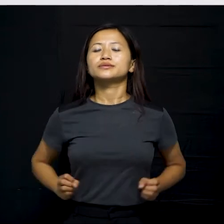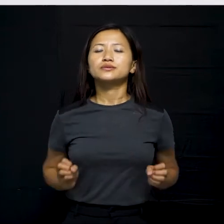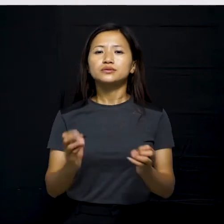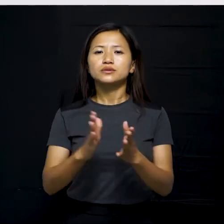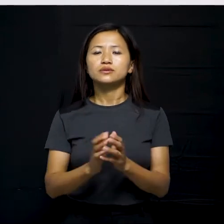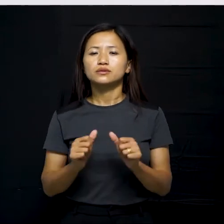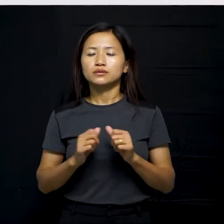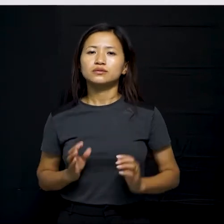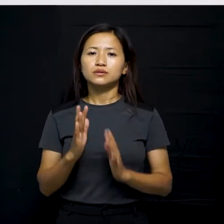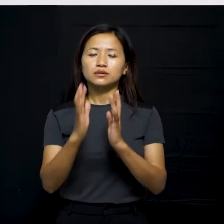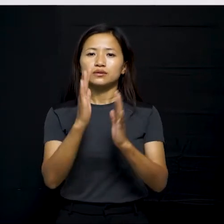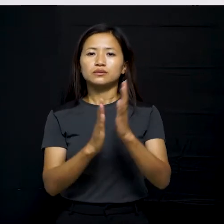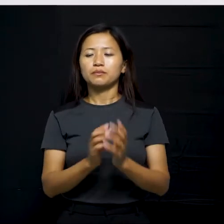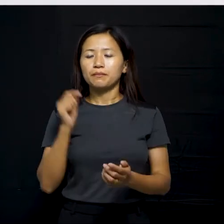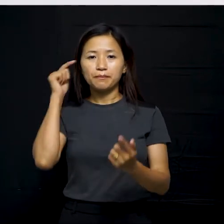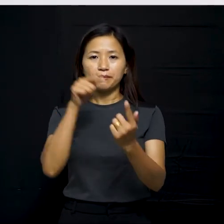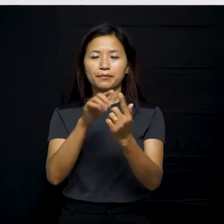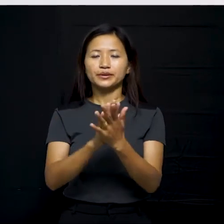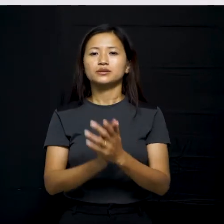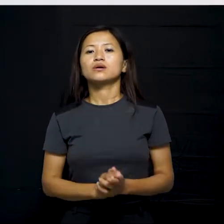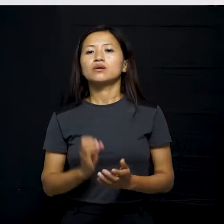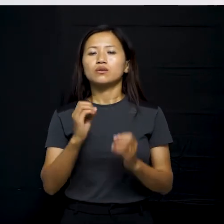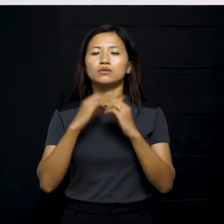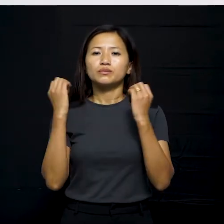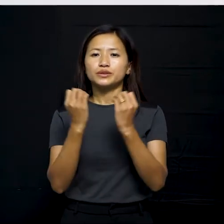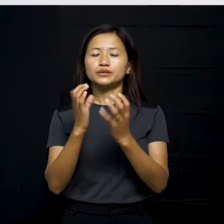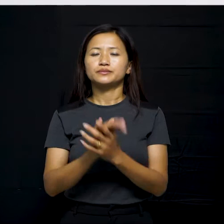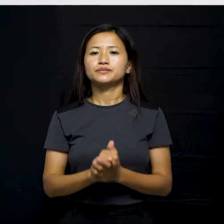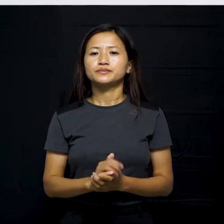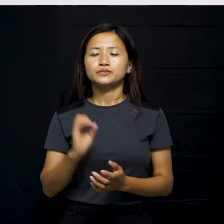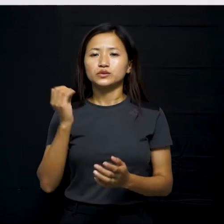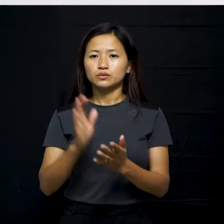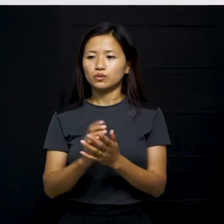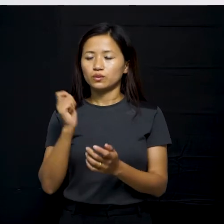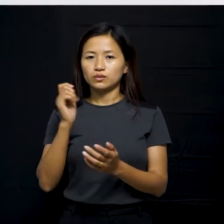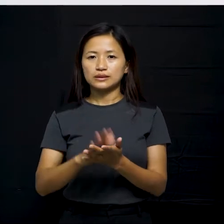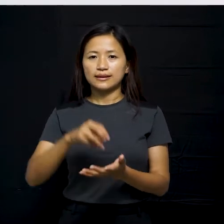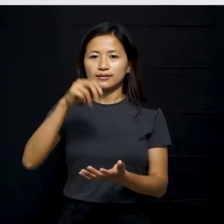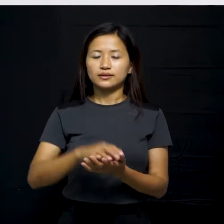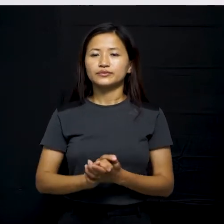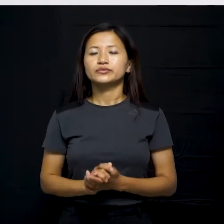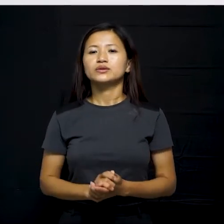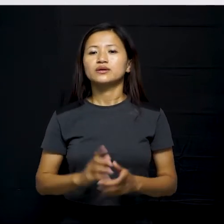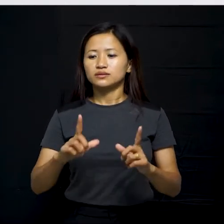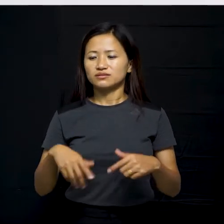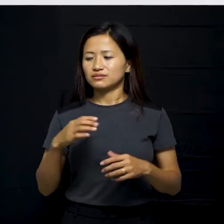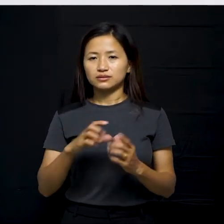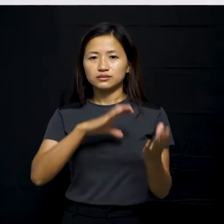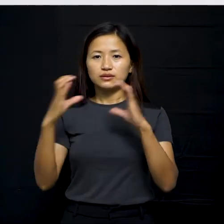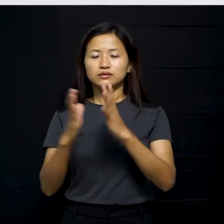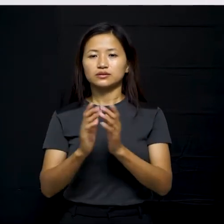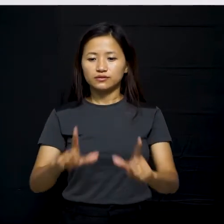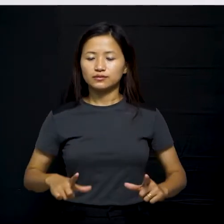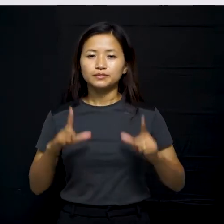started agriculture as the main occupation. However, because of the phase of time, with the changes of lifestyle and